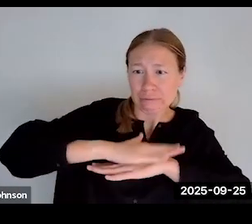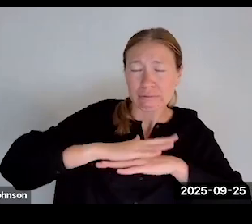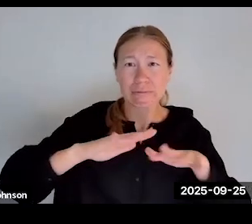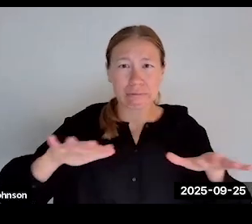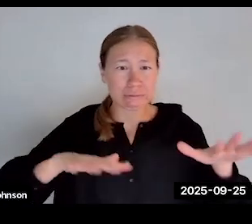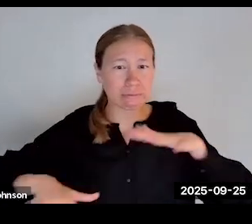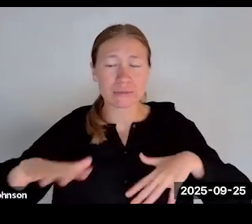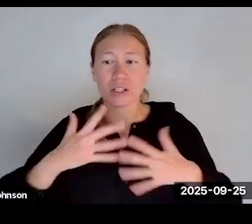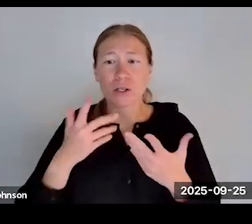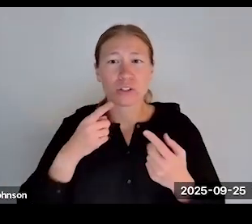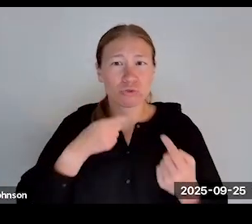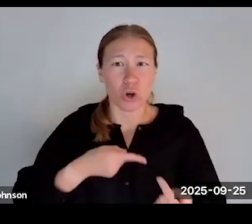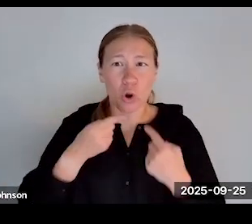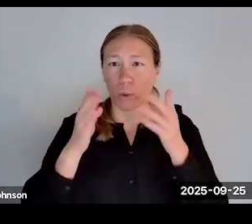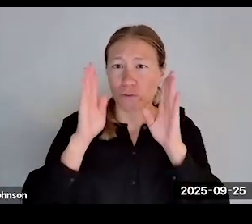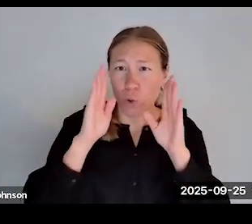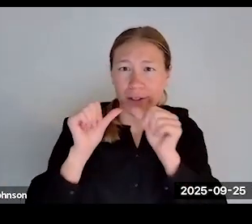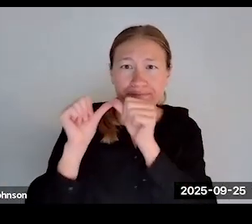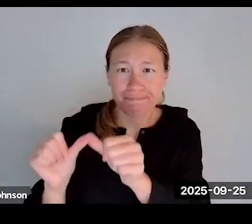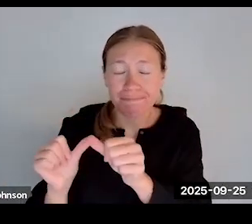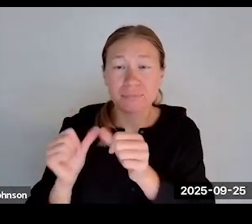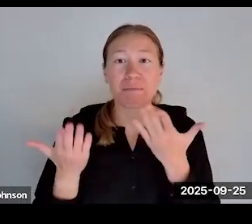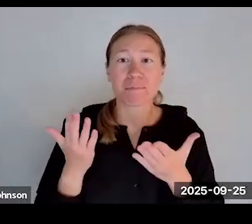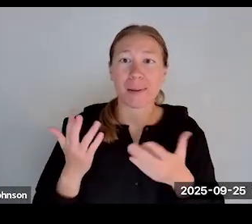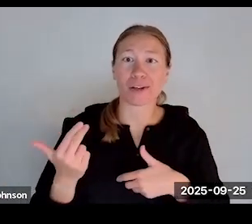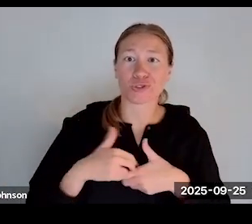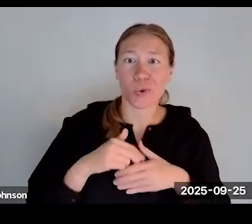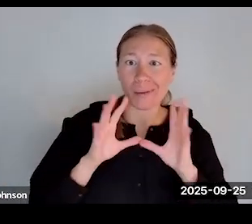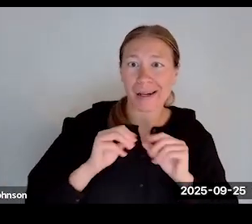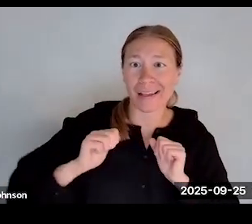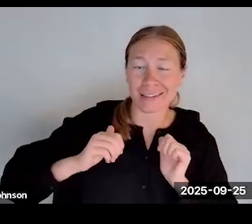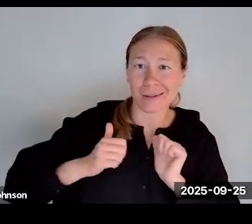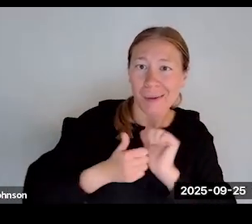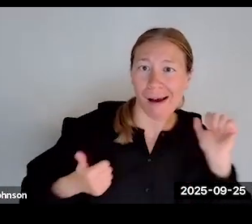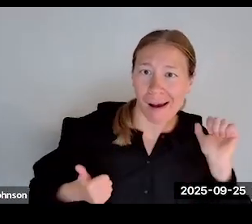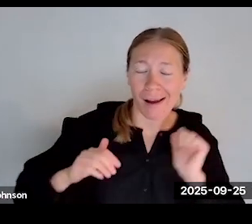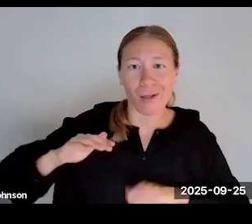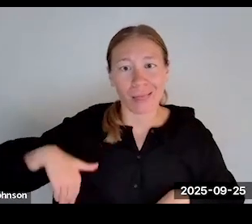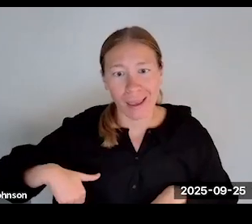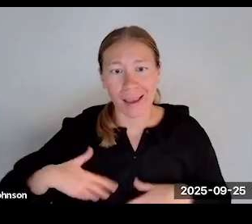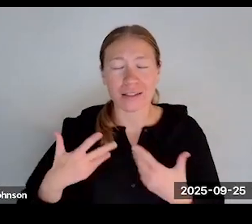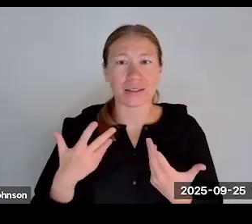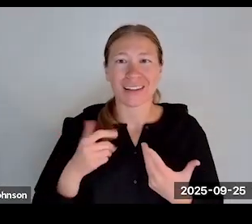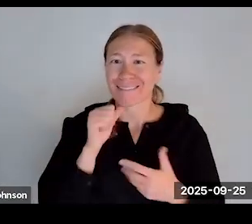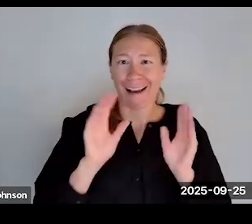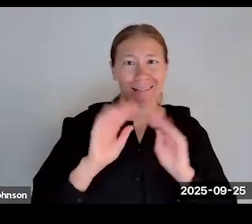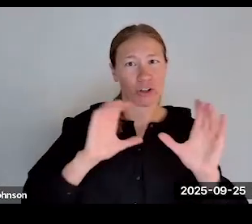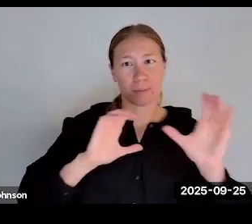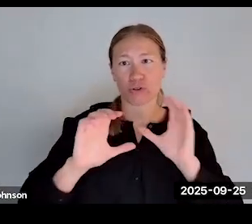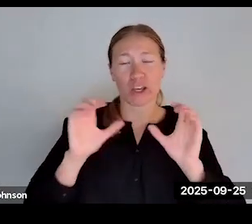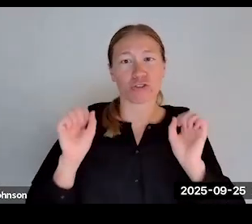sustained focus, which may cause lateness to meetings, disorganized presentations, or unclear